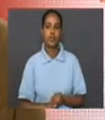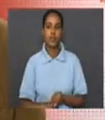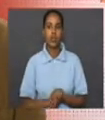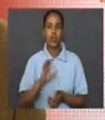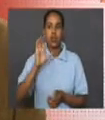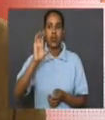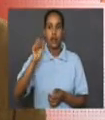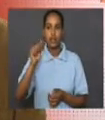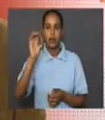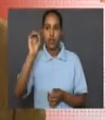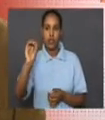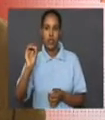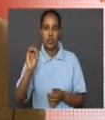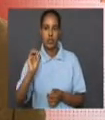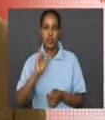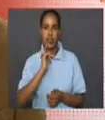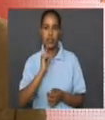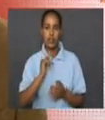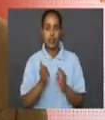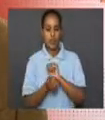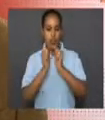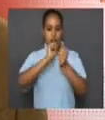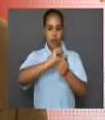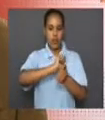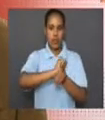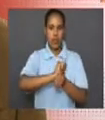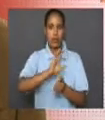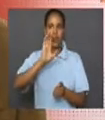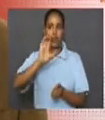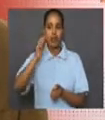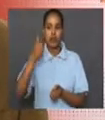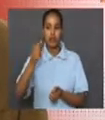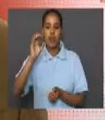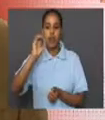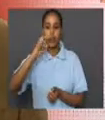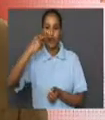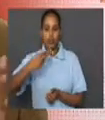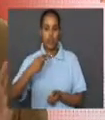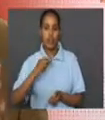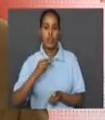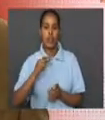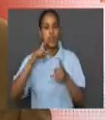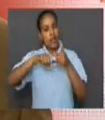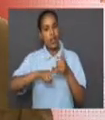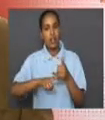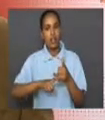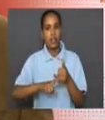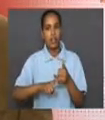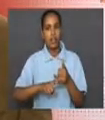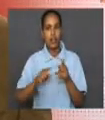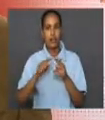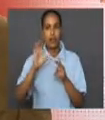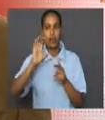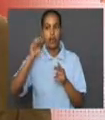The calcium oxide is then converted to calcium hydroxide, and finally